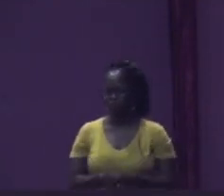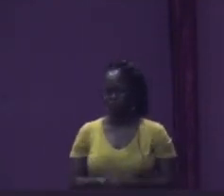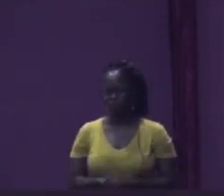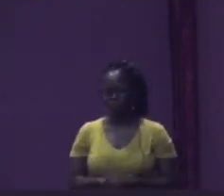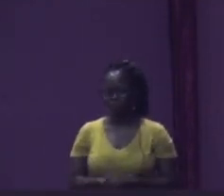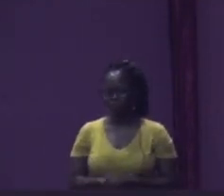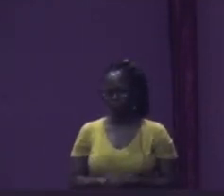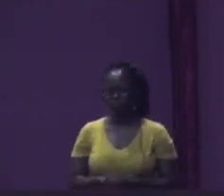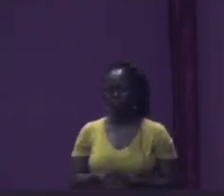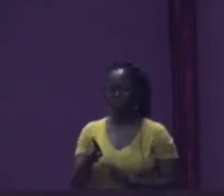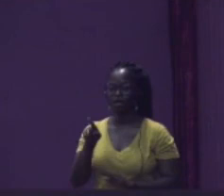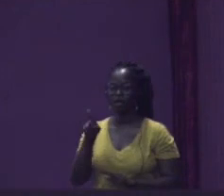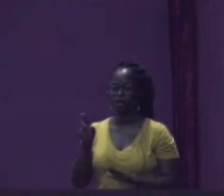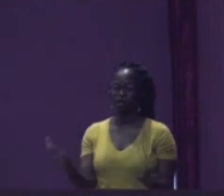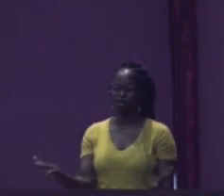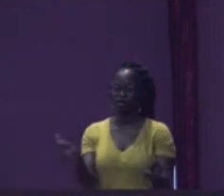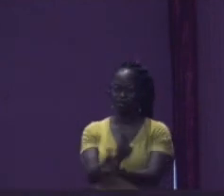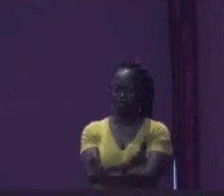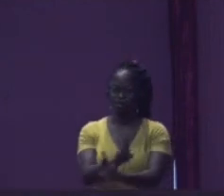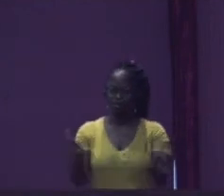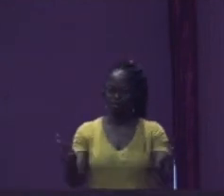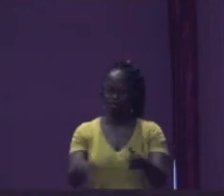ethnic relations between